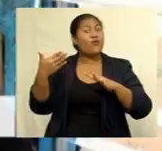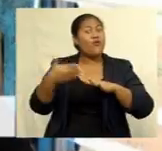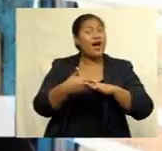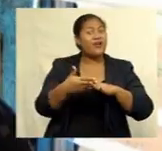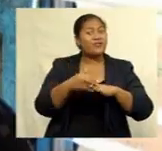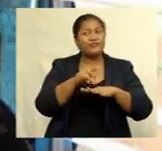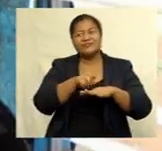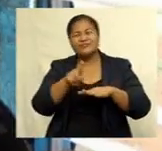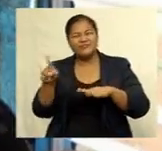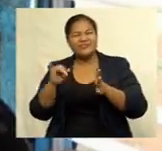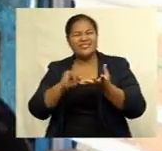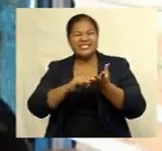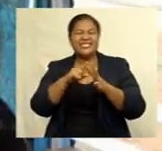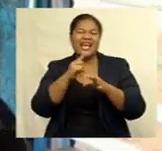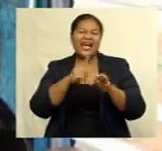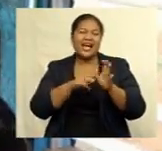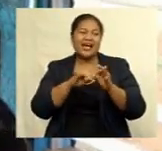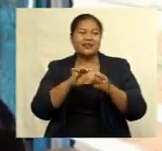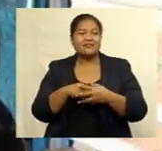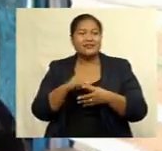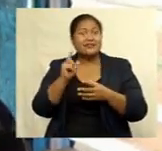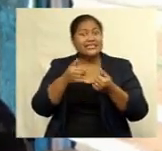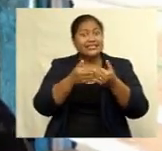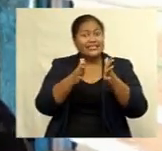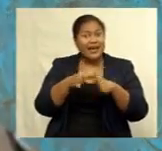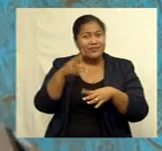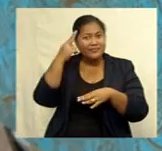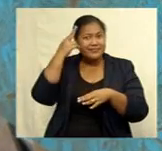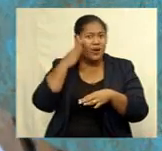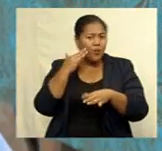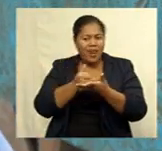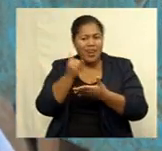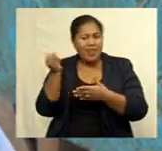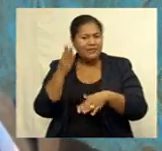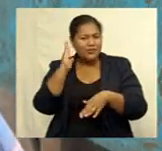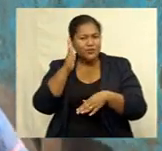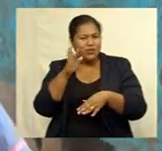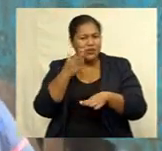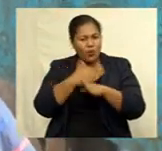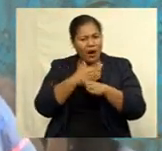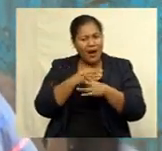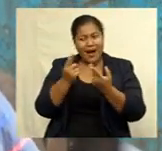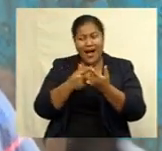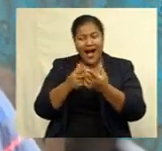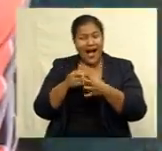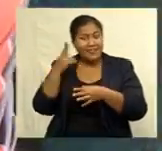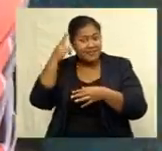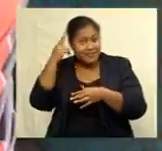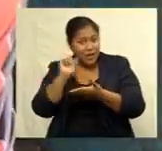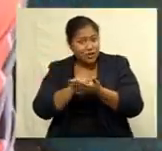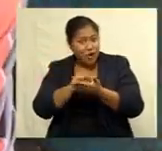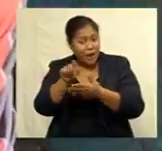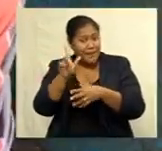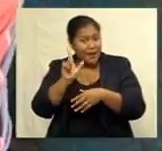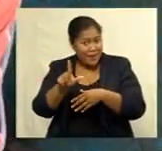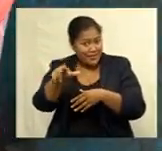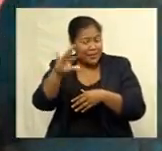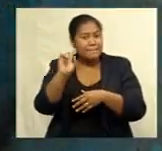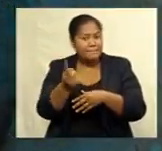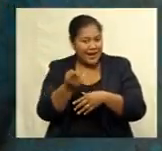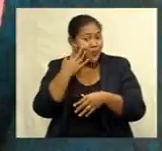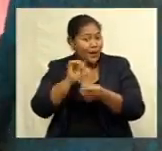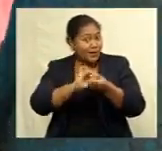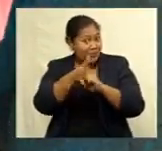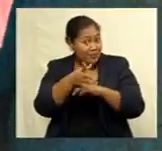Senganga. Shamir started haircutting after leaving school, working at several barbershops in Lambasa, but due to the pandemic,